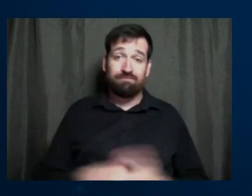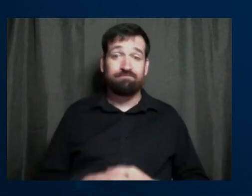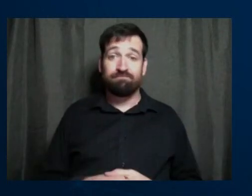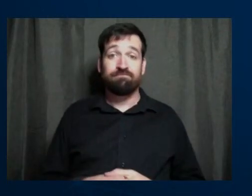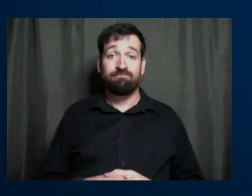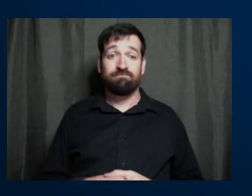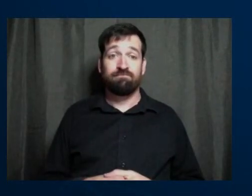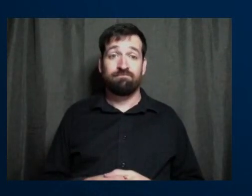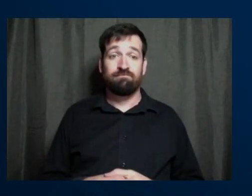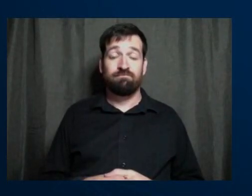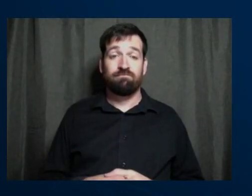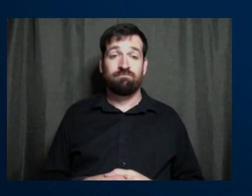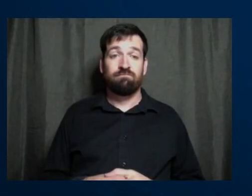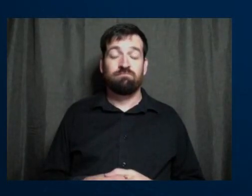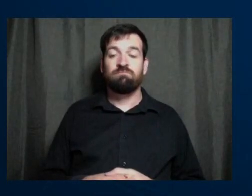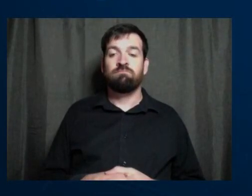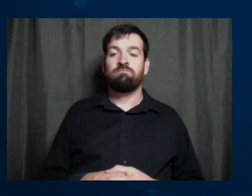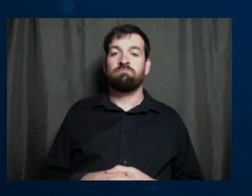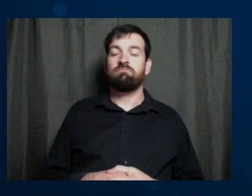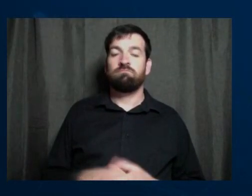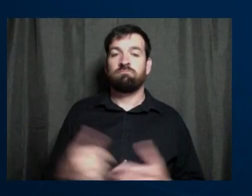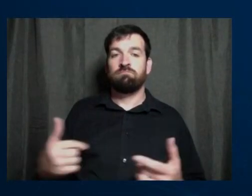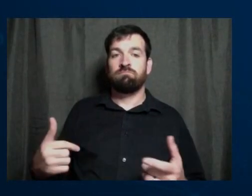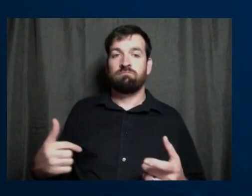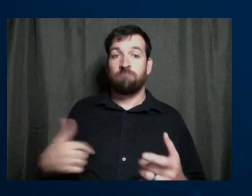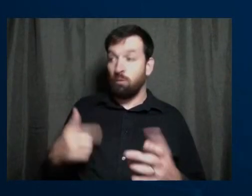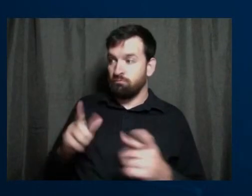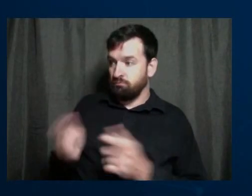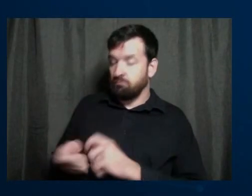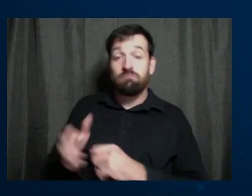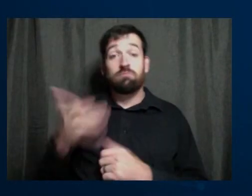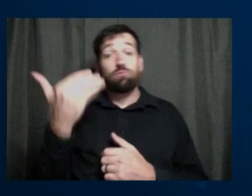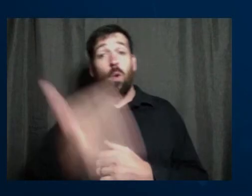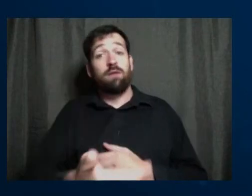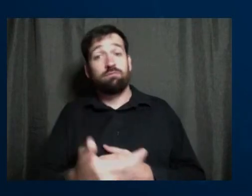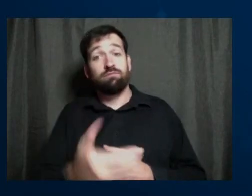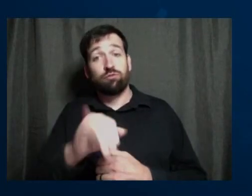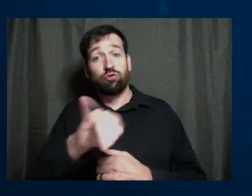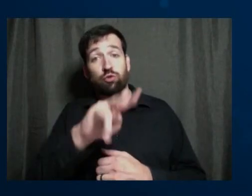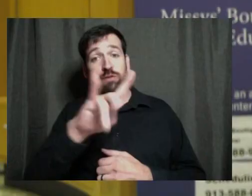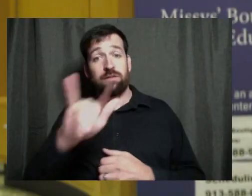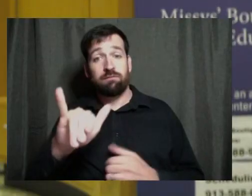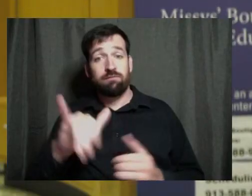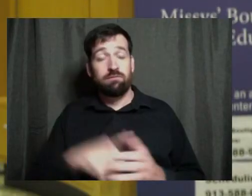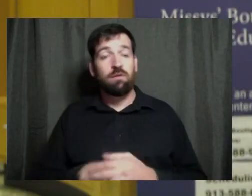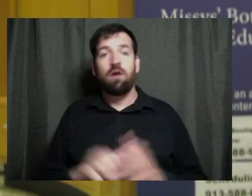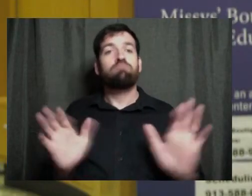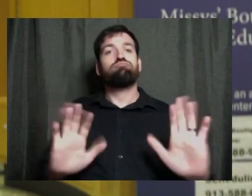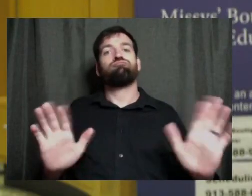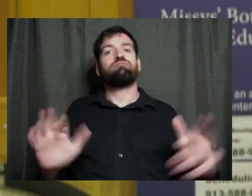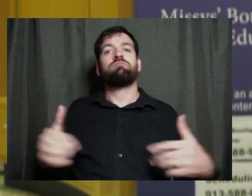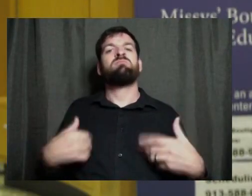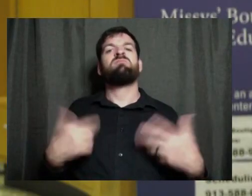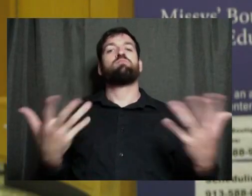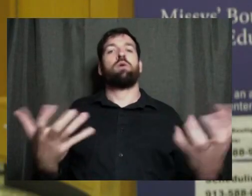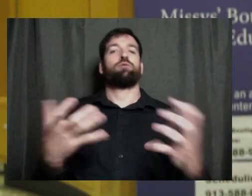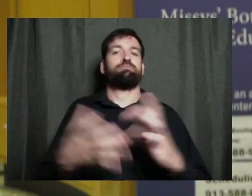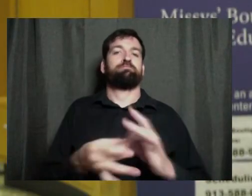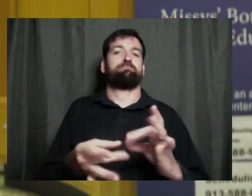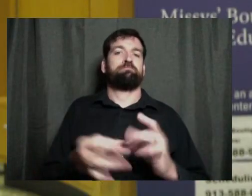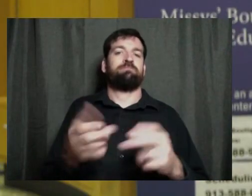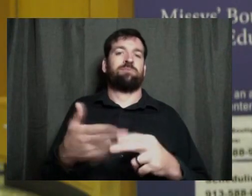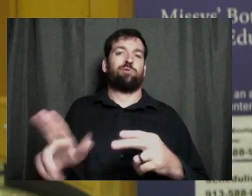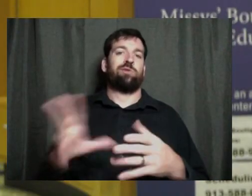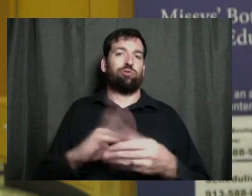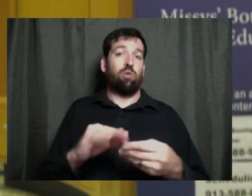I have just switching gears really. Go ahead. No, go ahead, Judy. No, I wanted to tell you one other quick story, if I